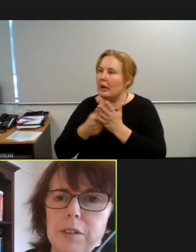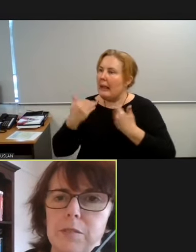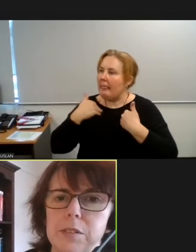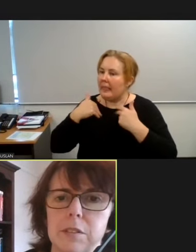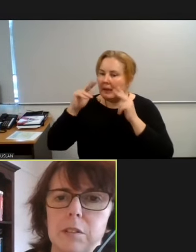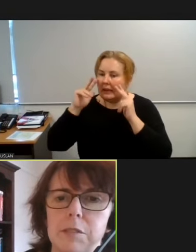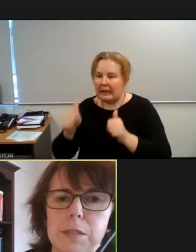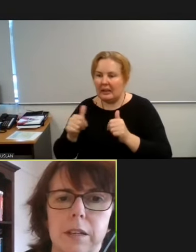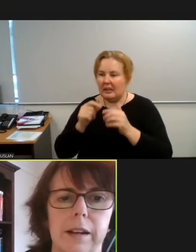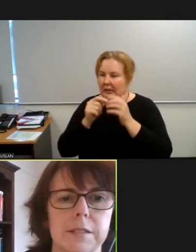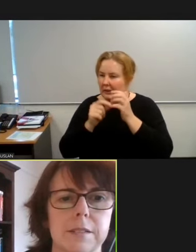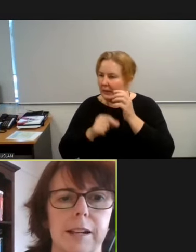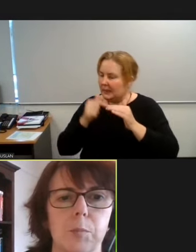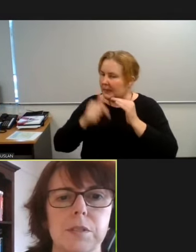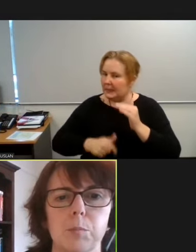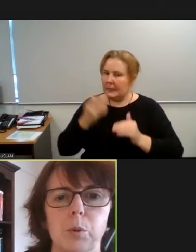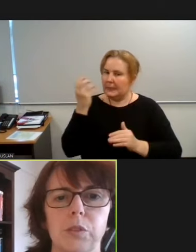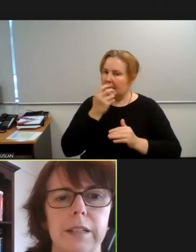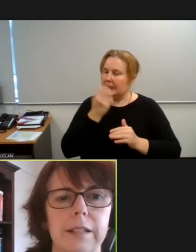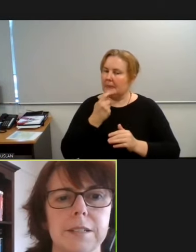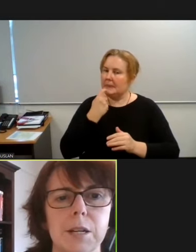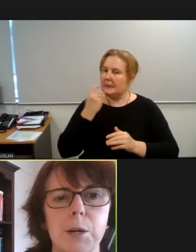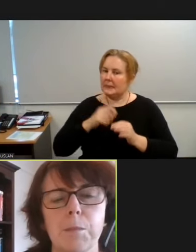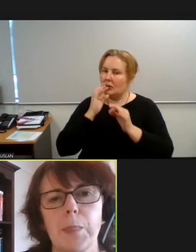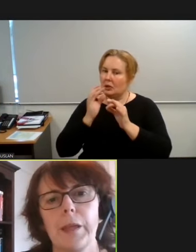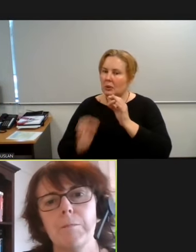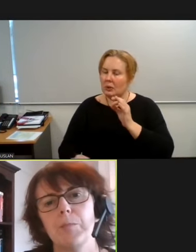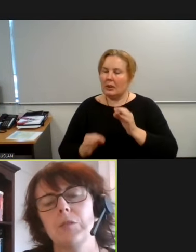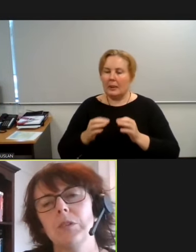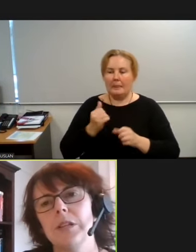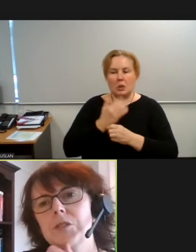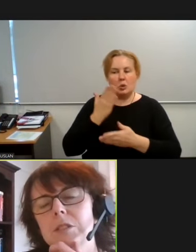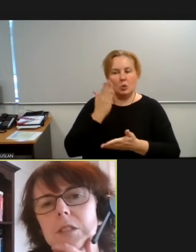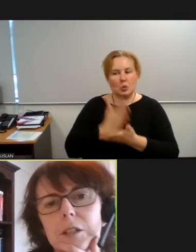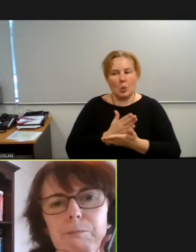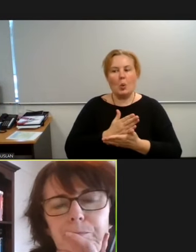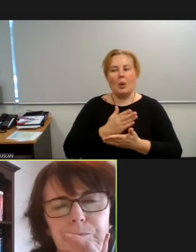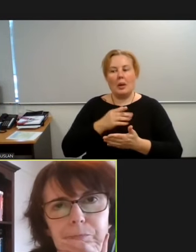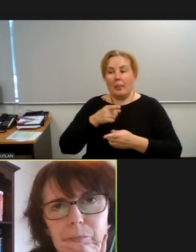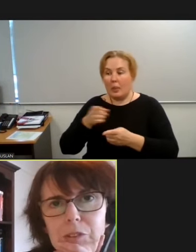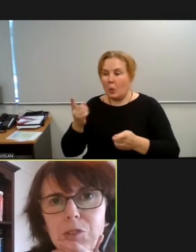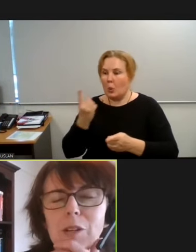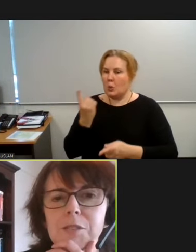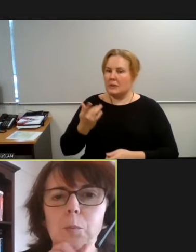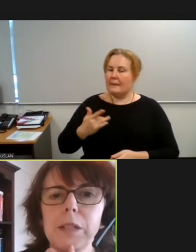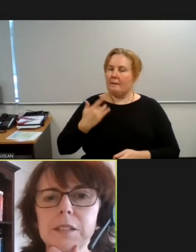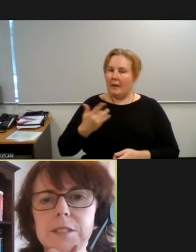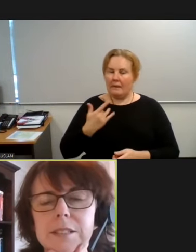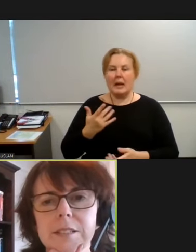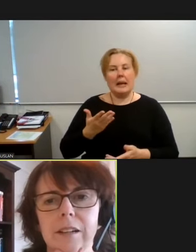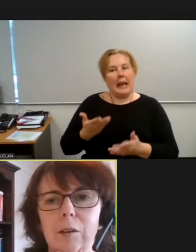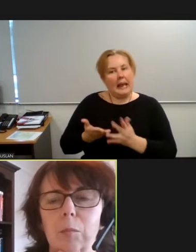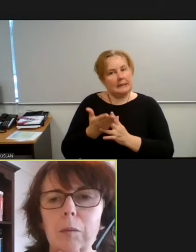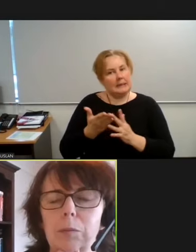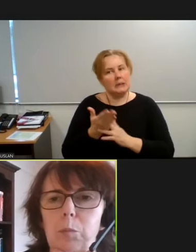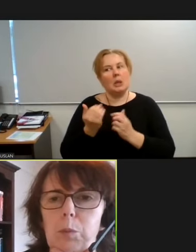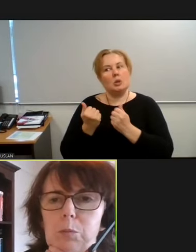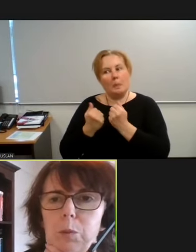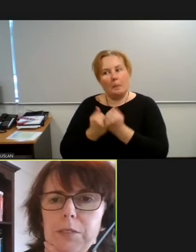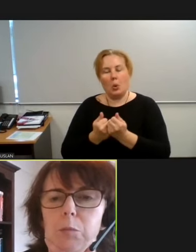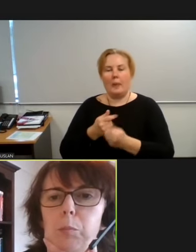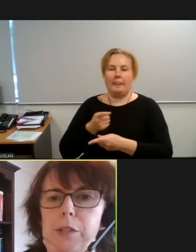know, survivors and families can access the help and support they need. In relation to the strengths and weaknesses, I